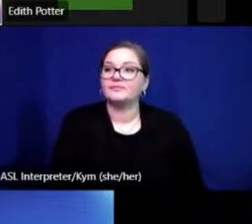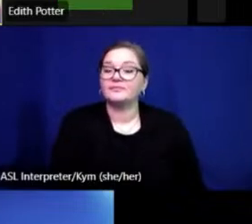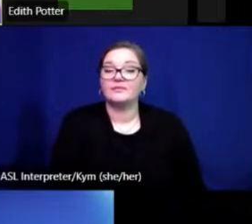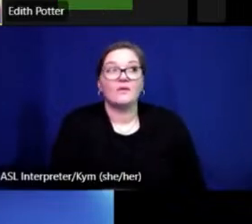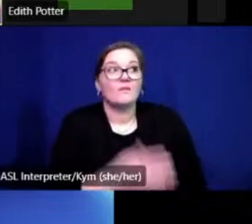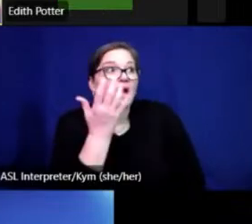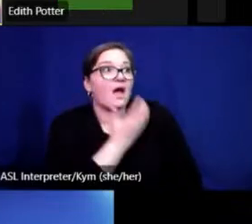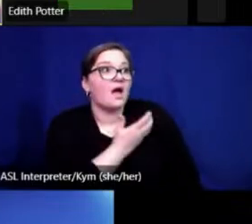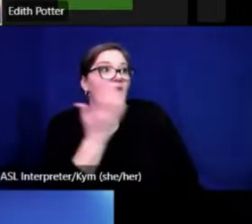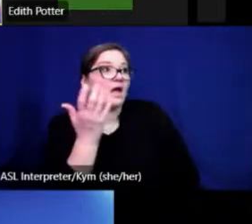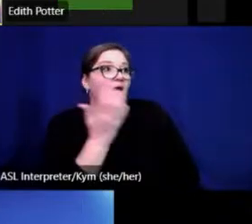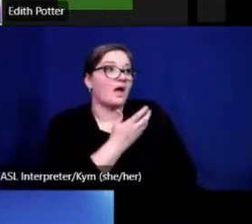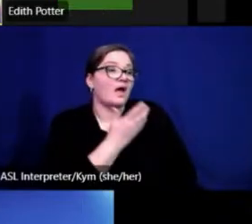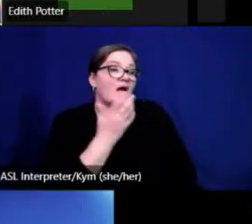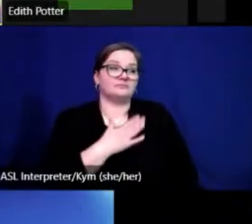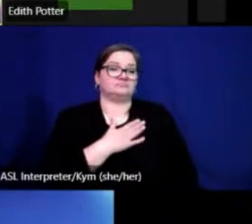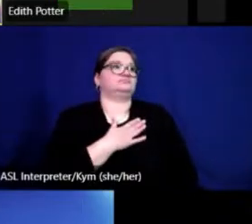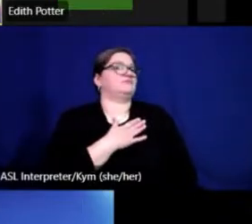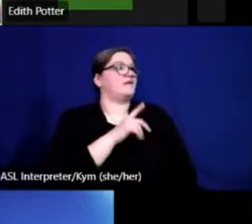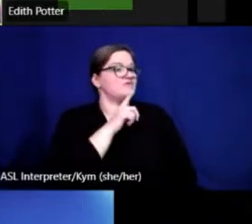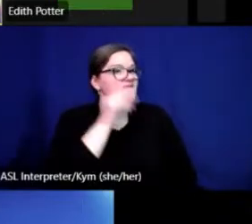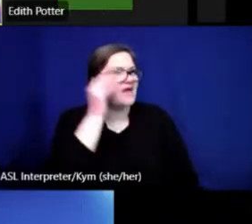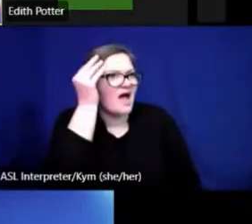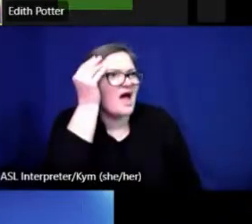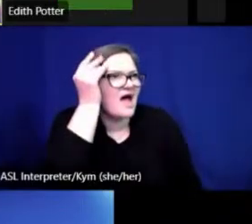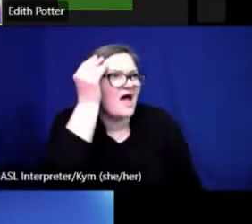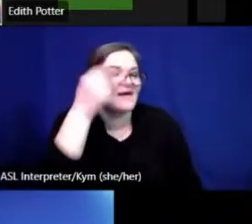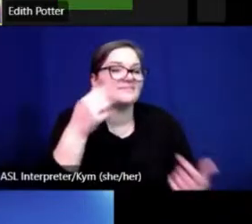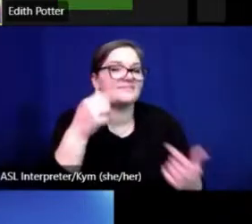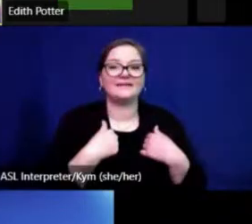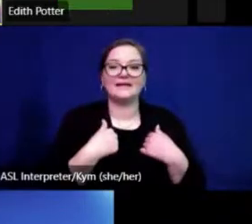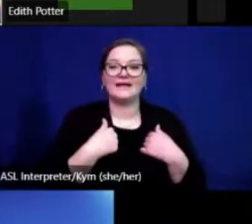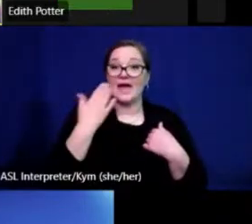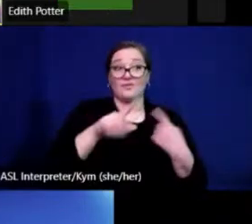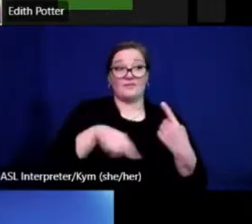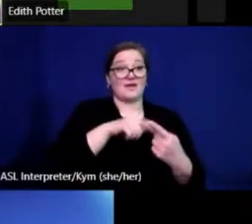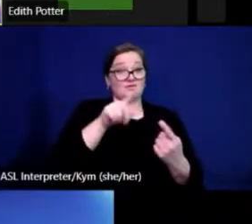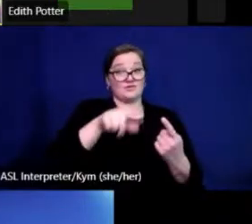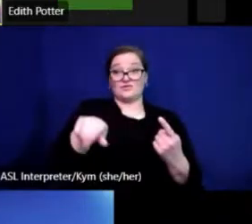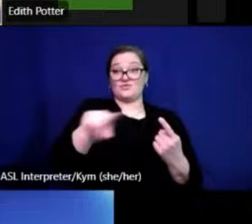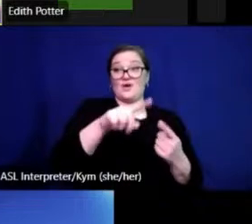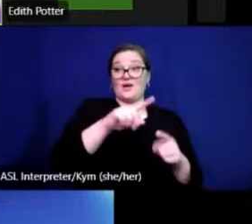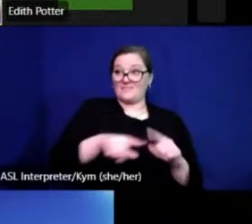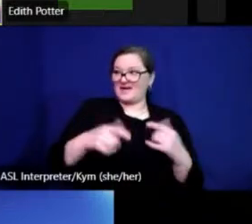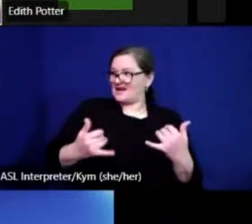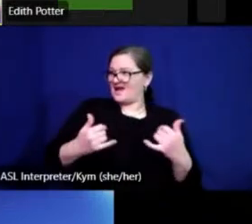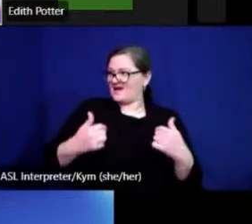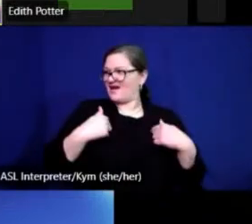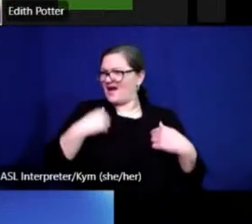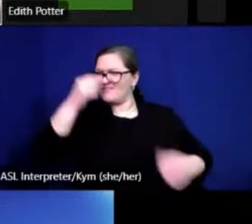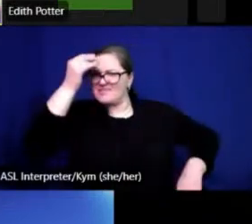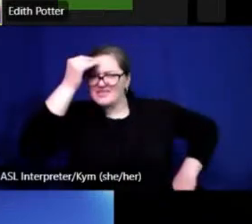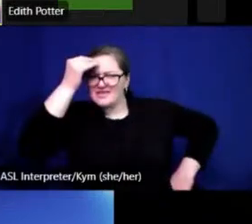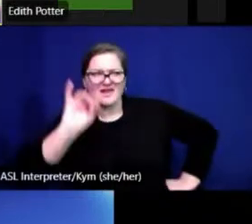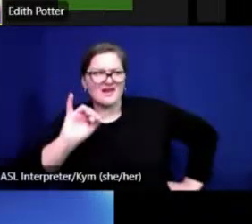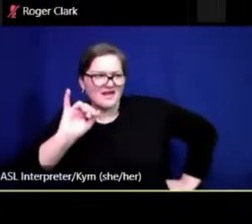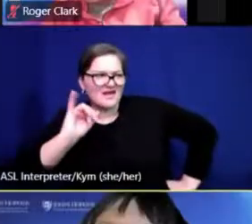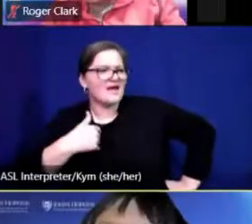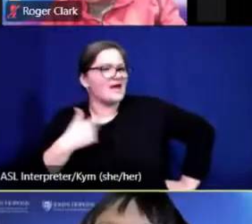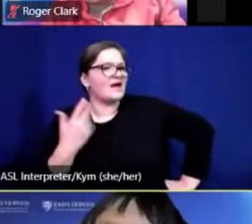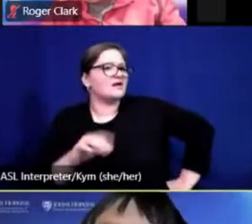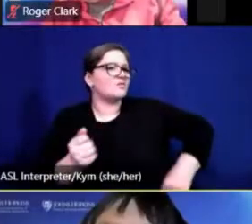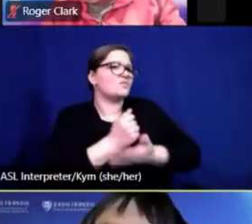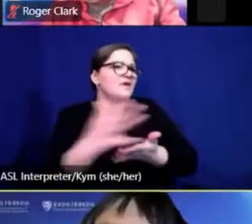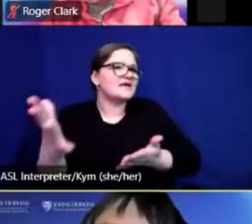Wow, this is so thought-provoking, Doc. I don't know about you, but they've got me thinking about, I don't want to